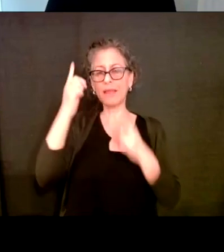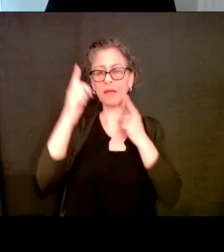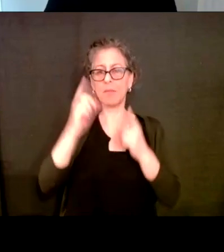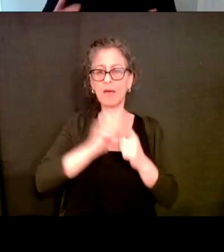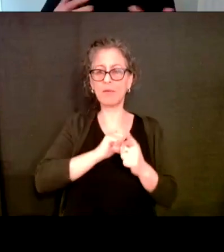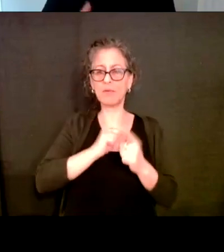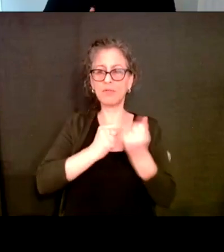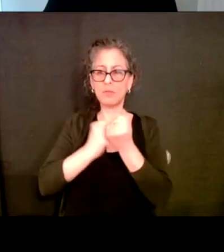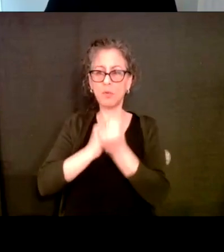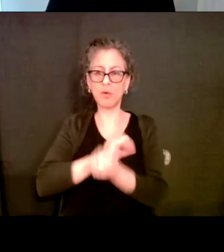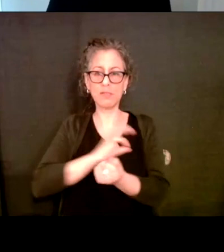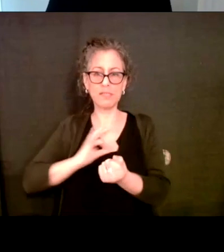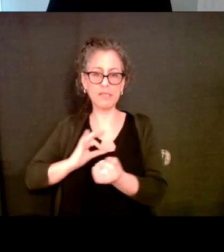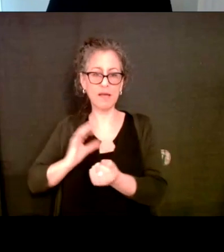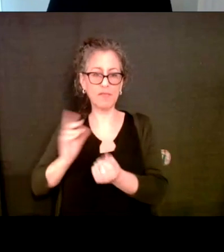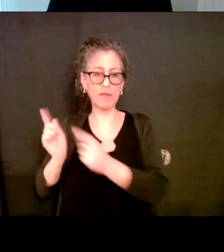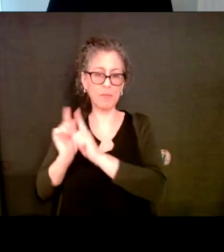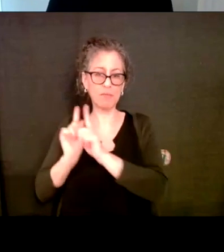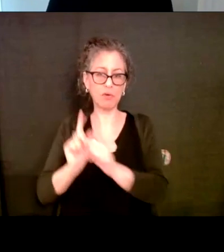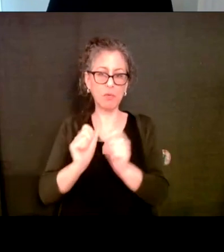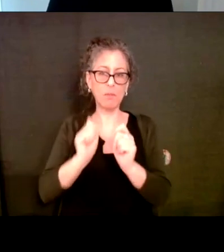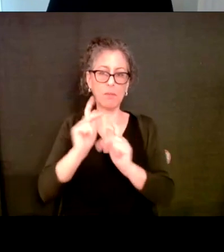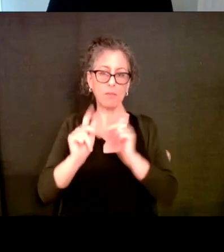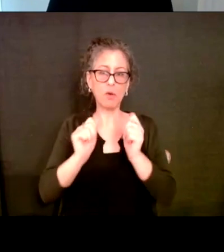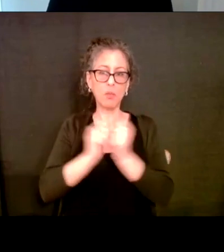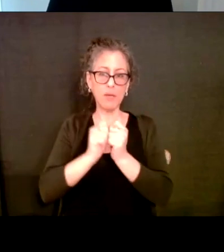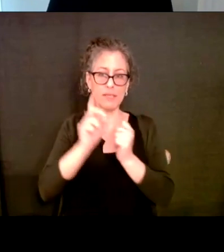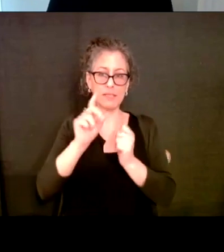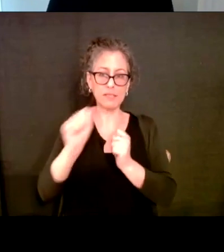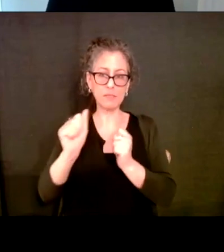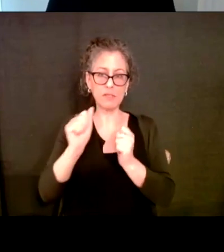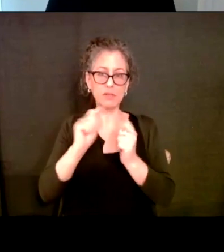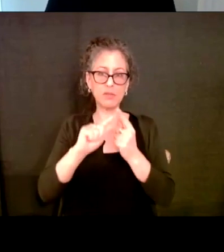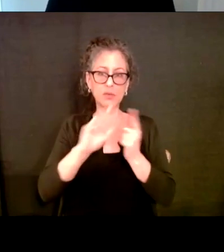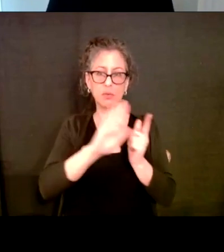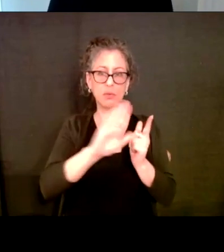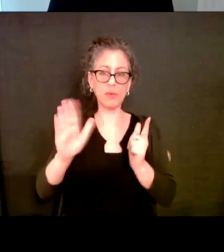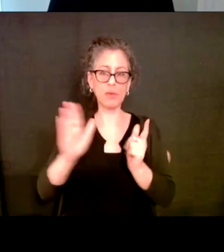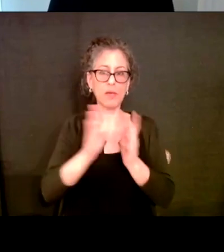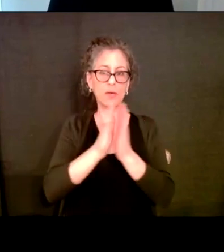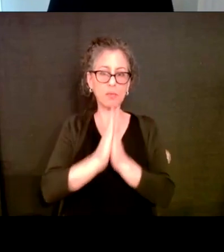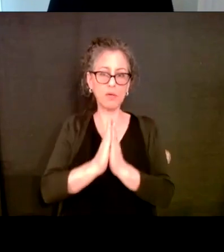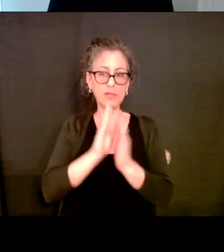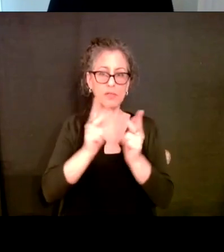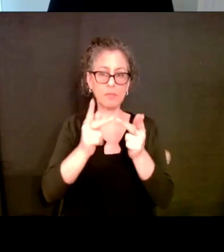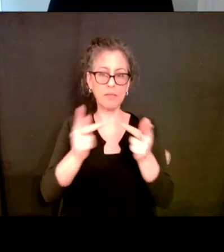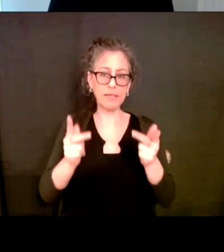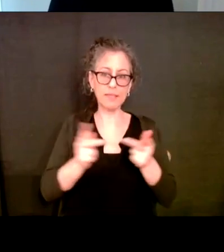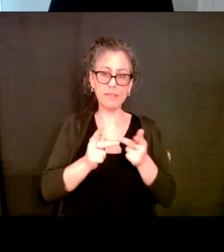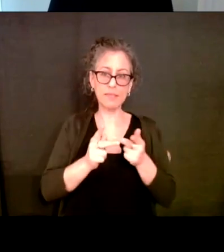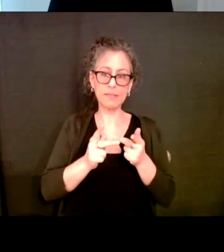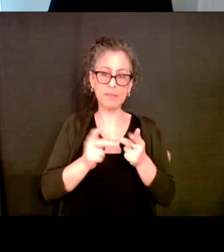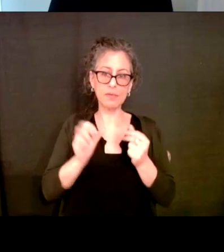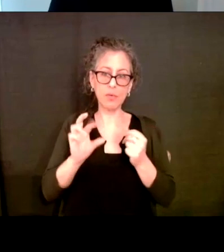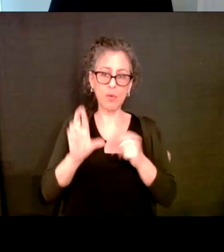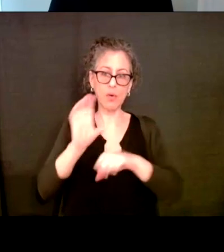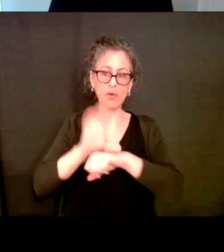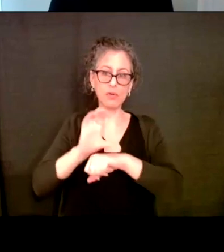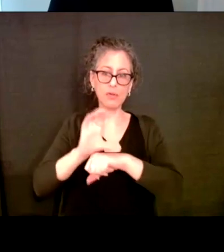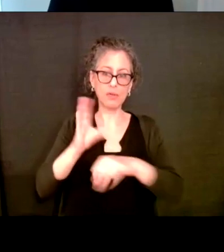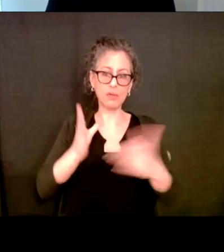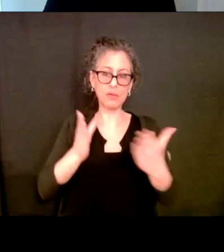staff that may accompany people with disabilities to their worship spaces or to church